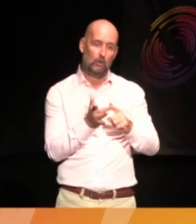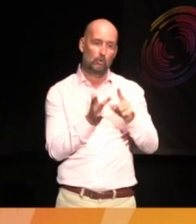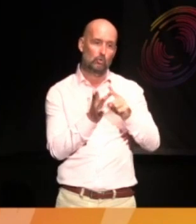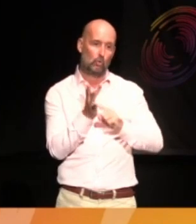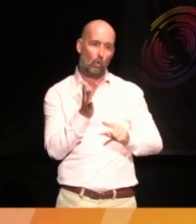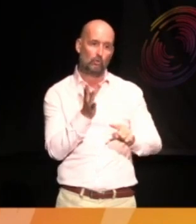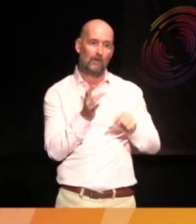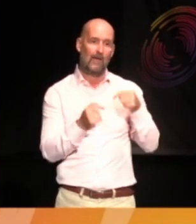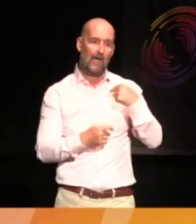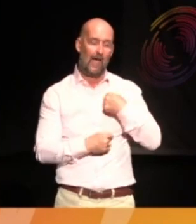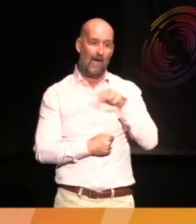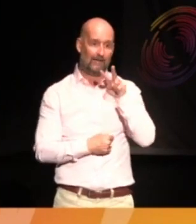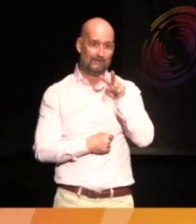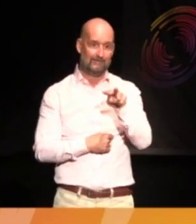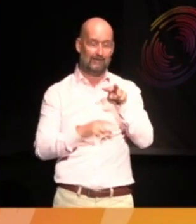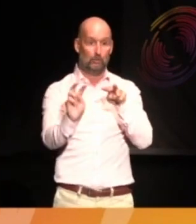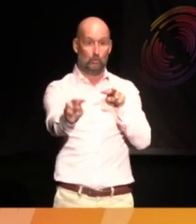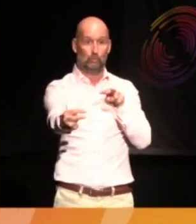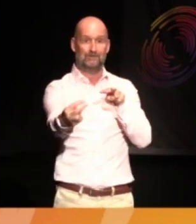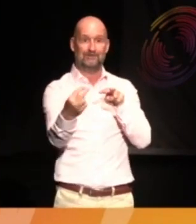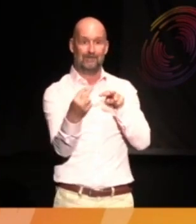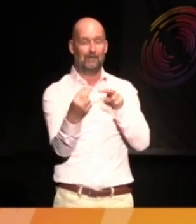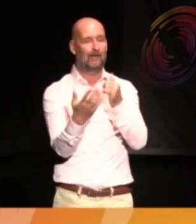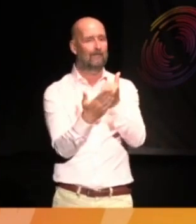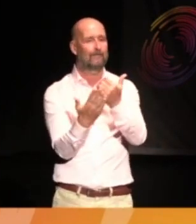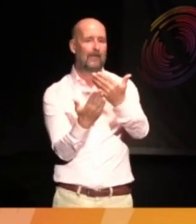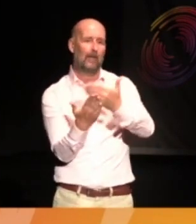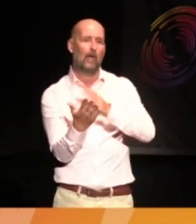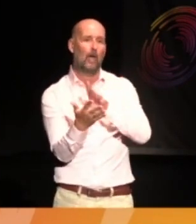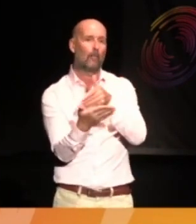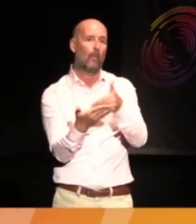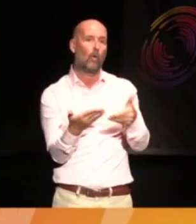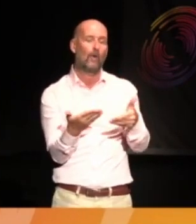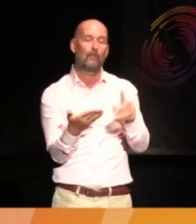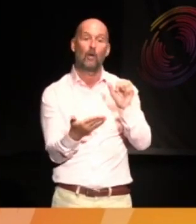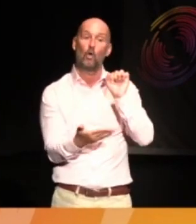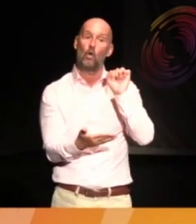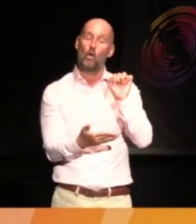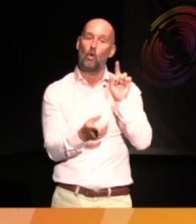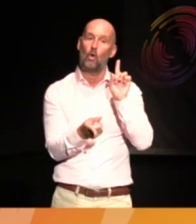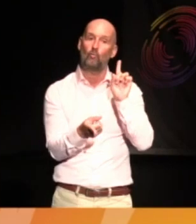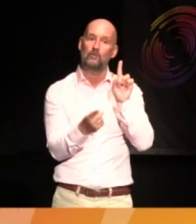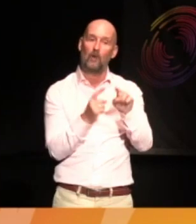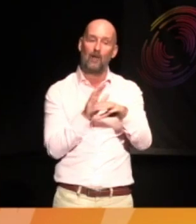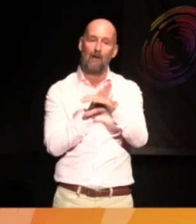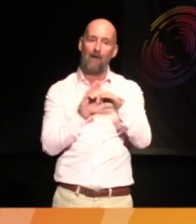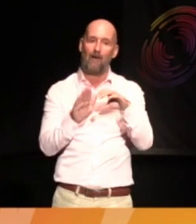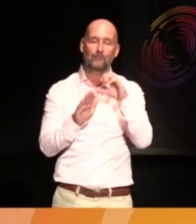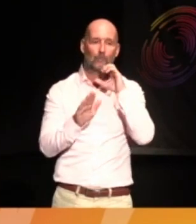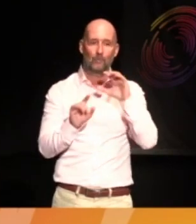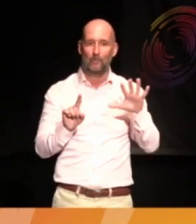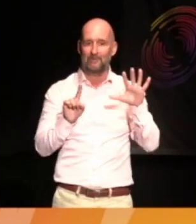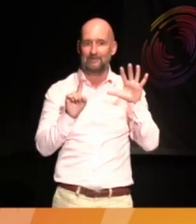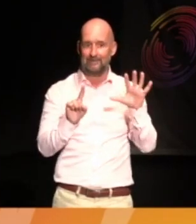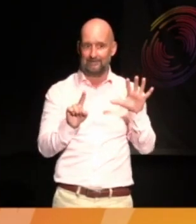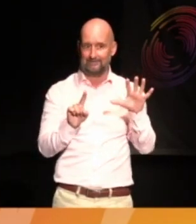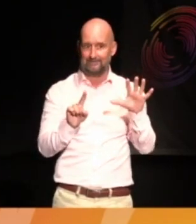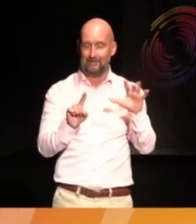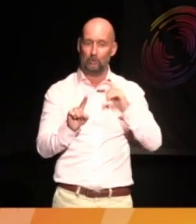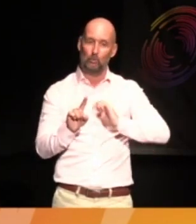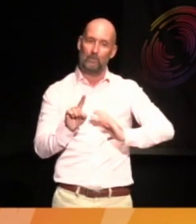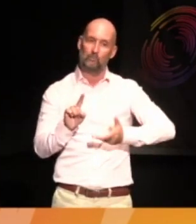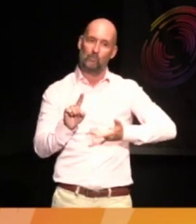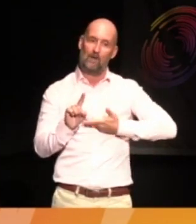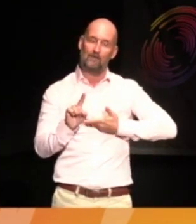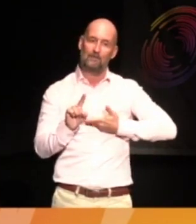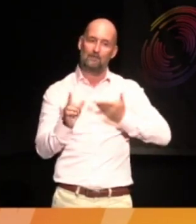I See You, You See Me. It's a fantastic poem, and it's her response to Article 6 of the Universal Declaration of Human Rights. So I'm